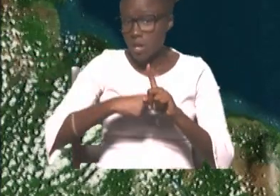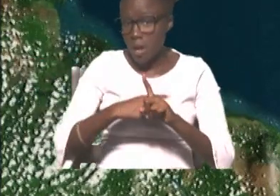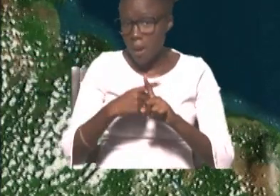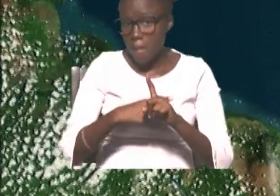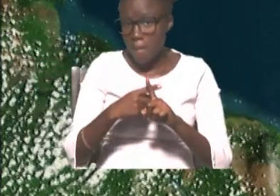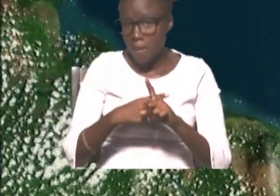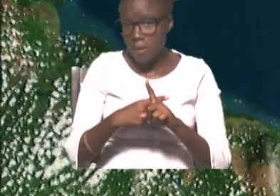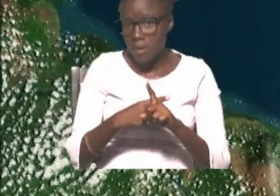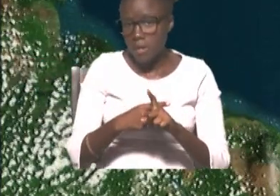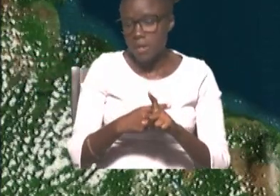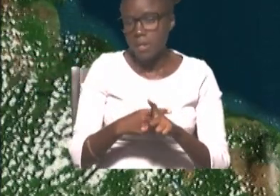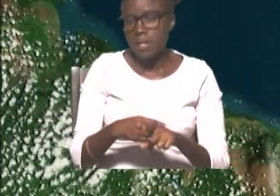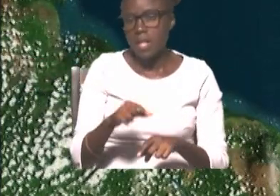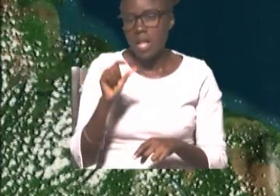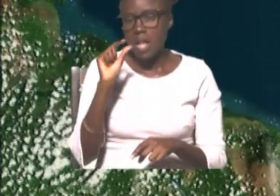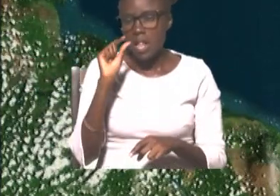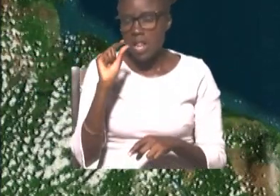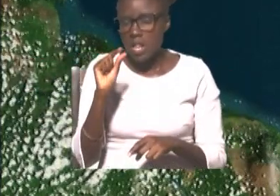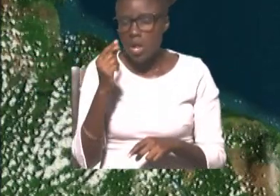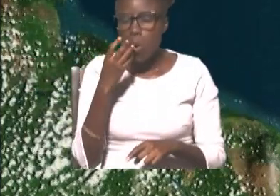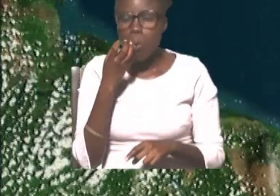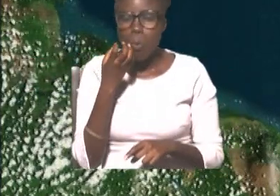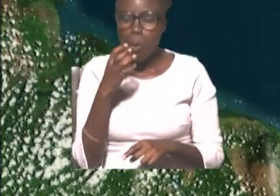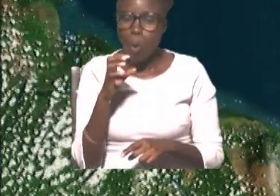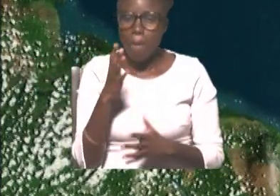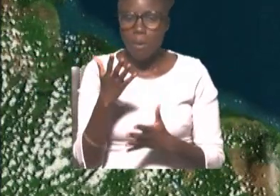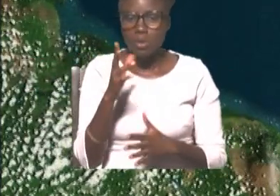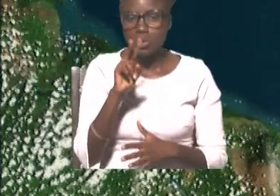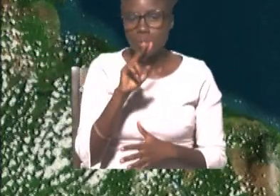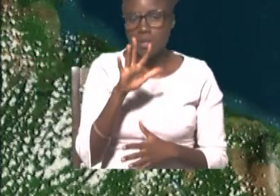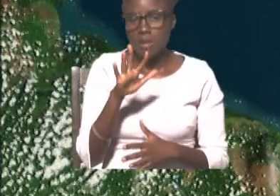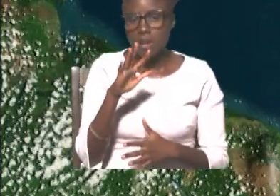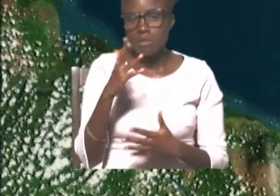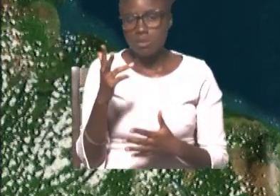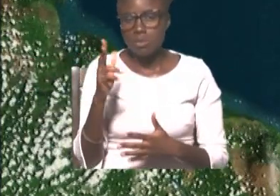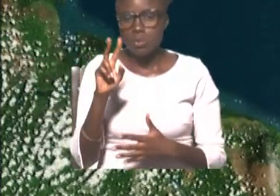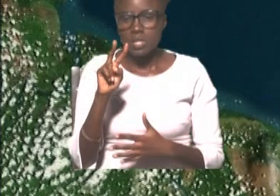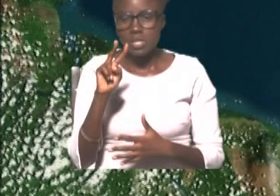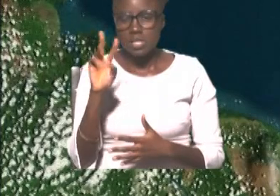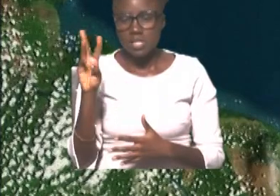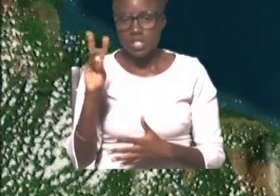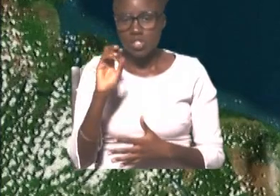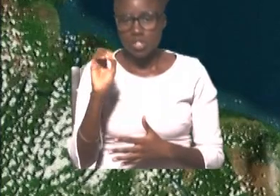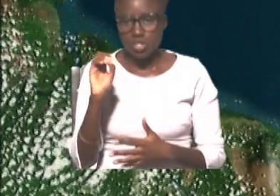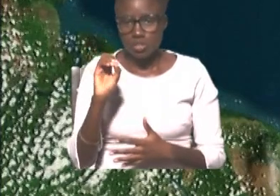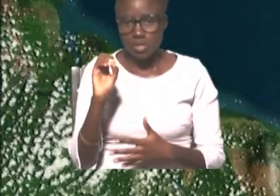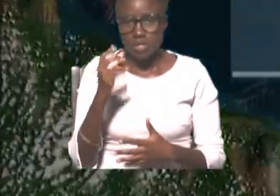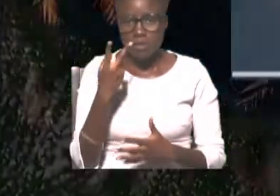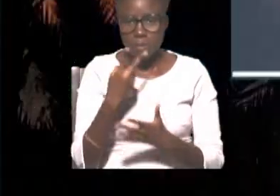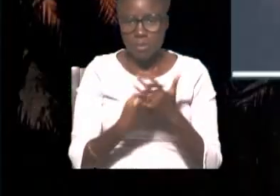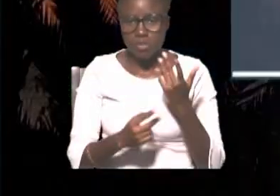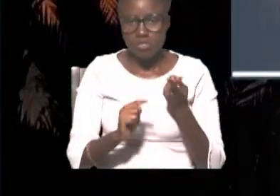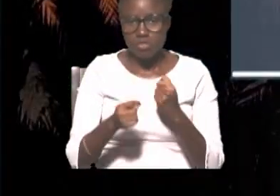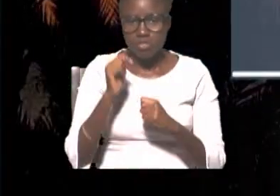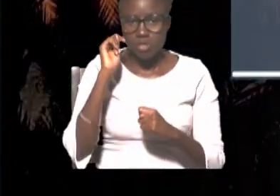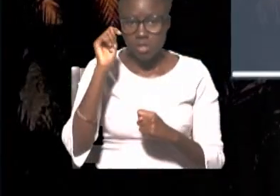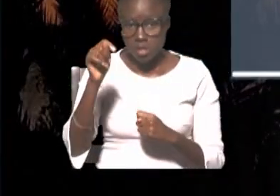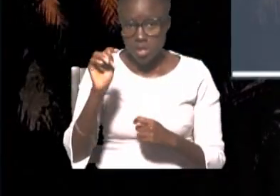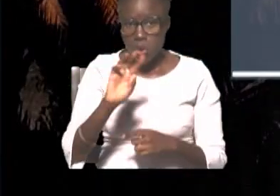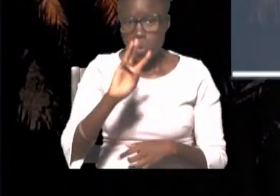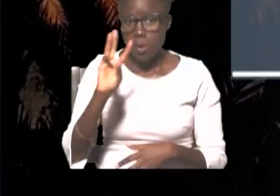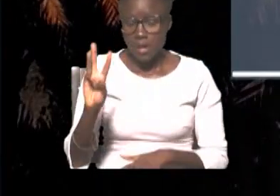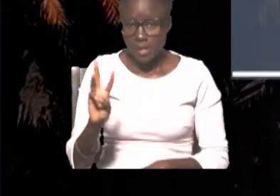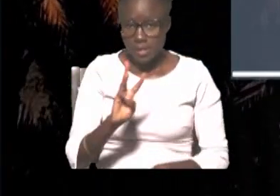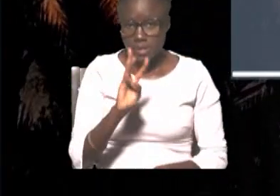it will be slightly warmer than usual, hovering around 25 and 26 degrees for both our islands. Now, as we head into